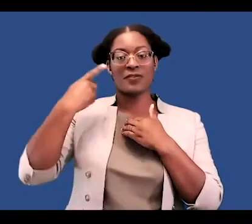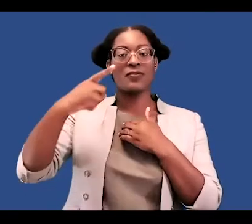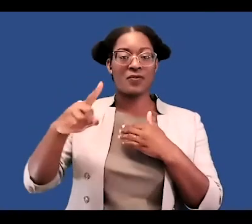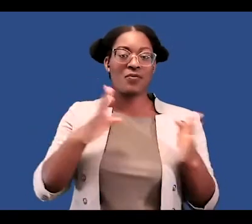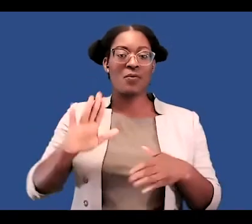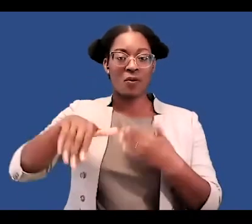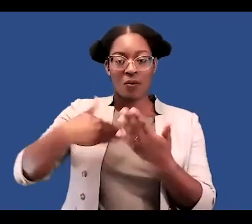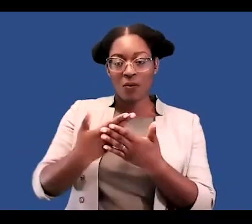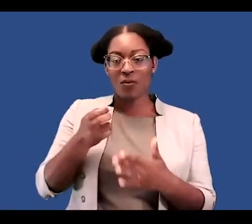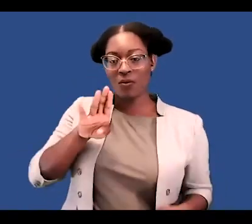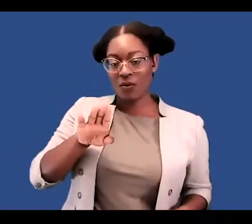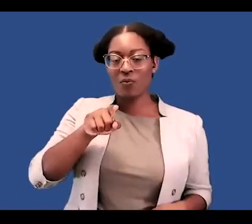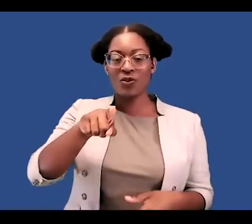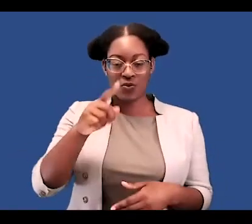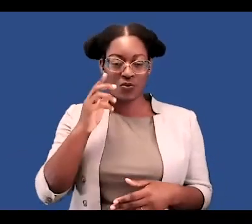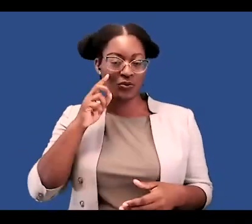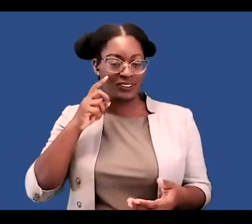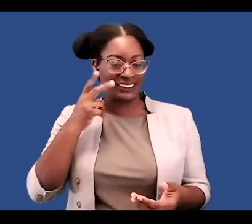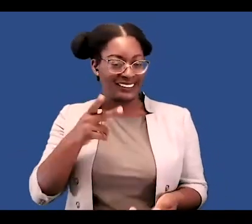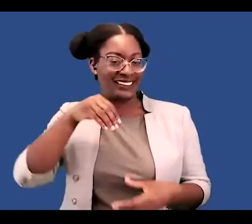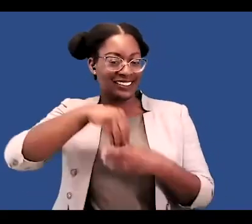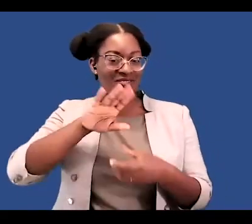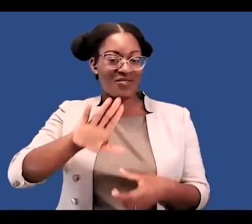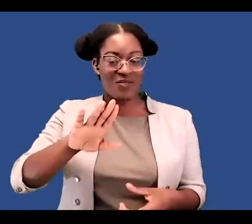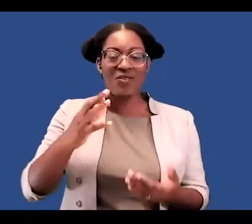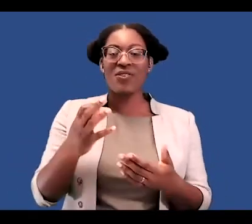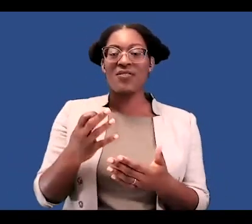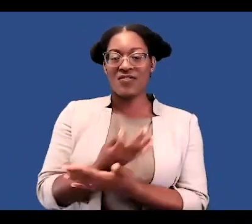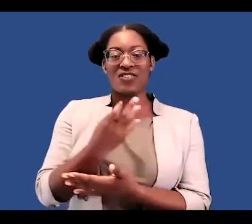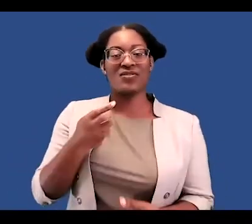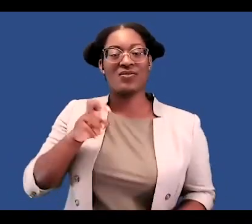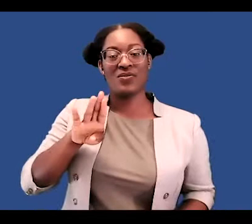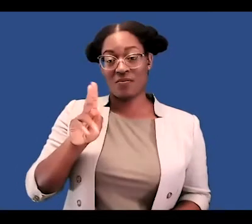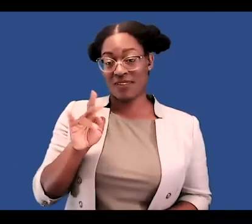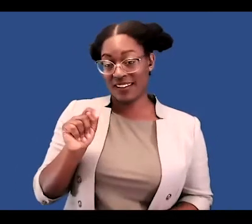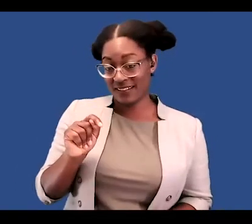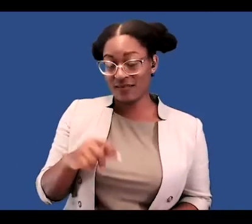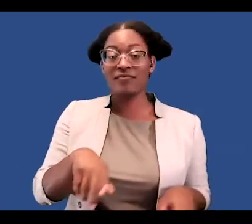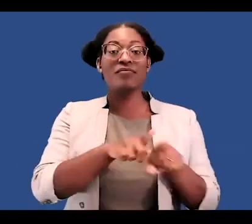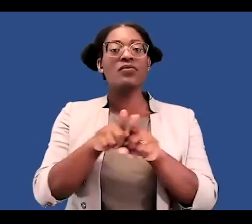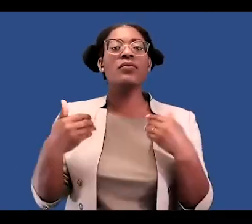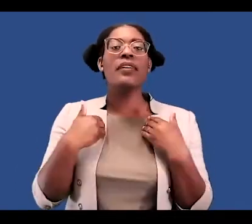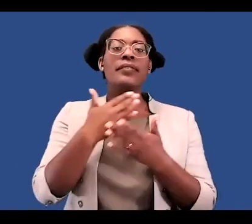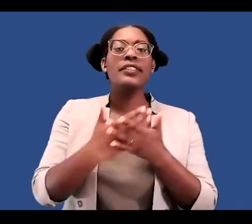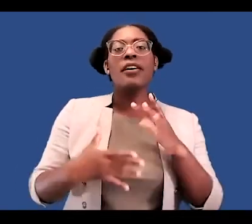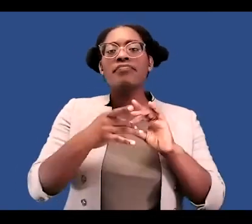you all enjoy it. There's different notes in there in order to ground you,